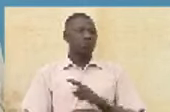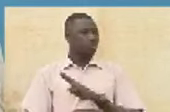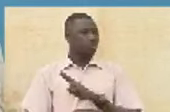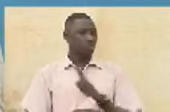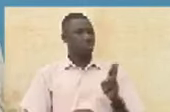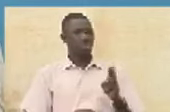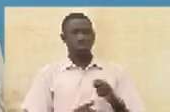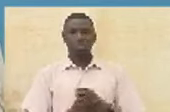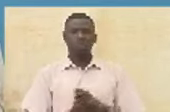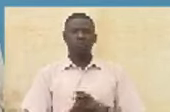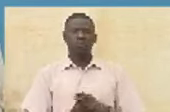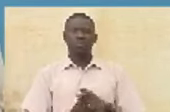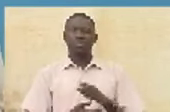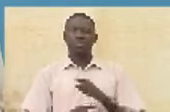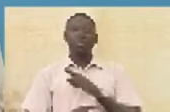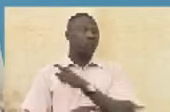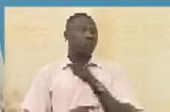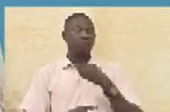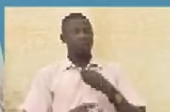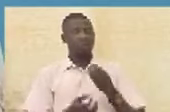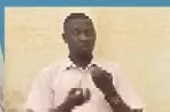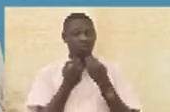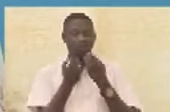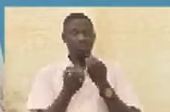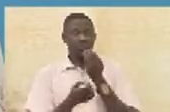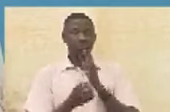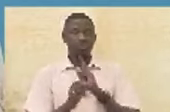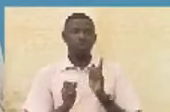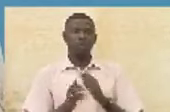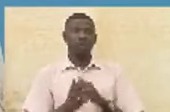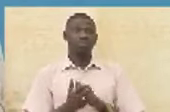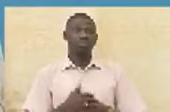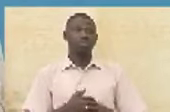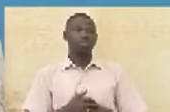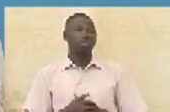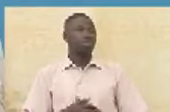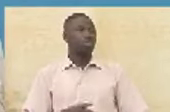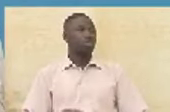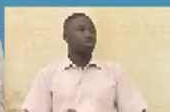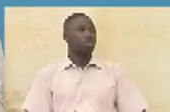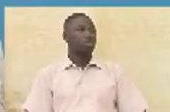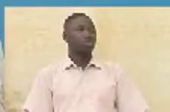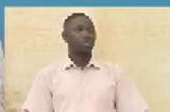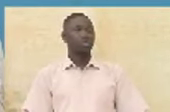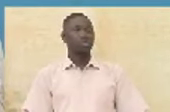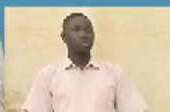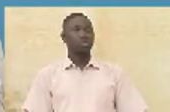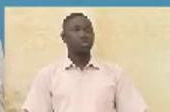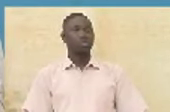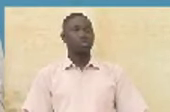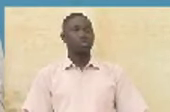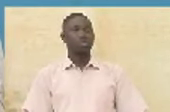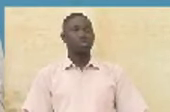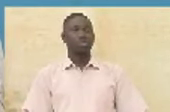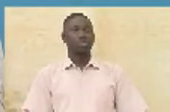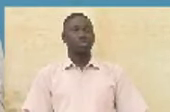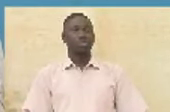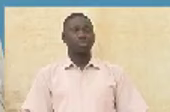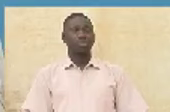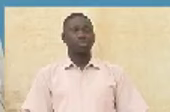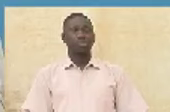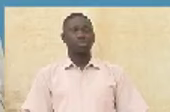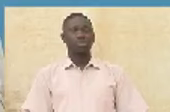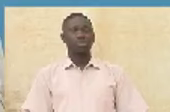Mando mor din lay. They didn't give us. Ani ubirim fano keta talata lungo. Ibe kunin tawato me bote fan kala matu